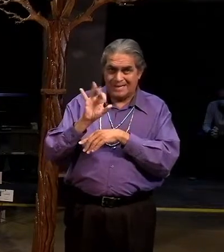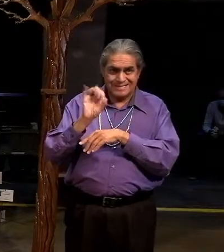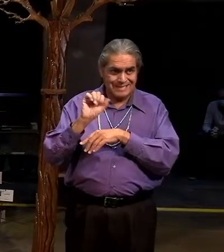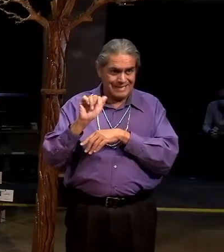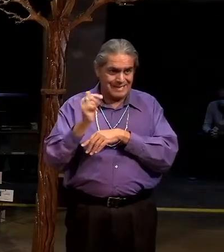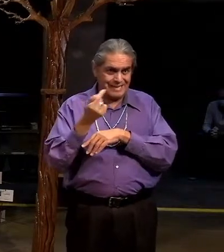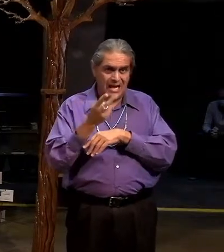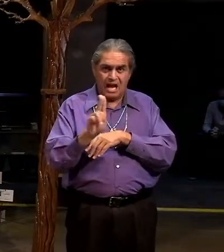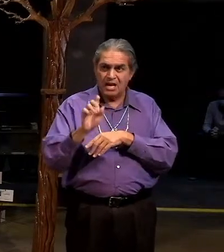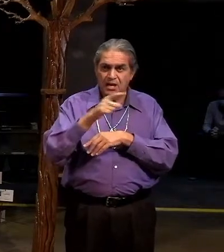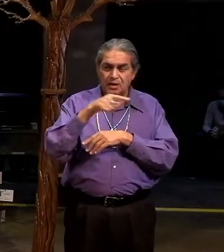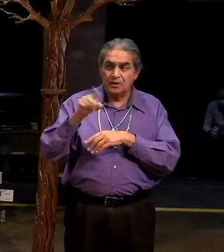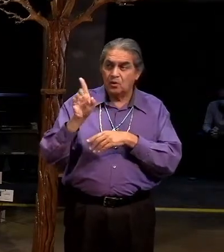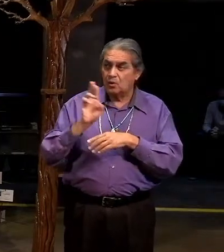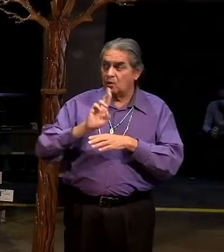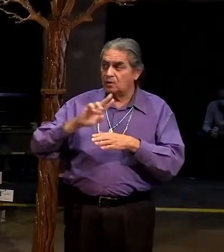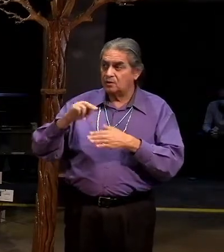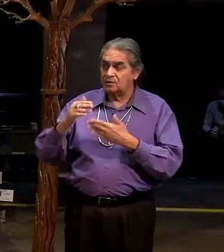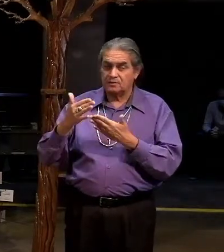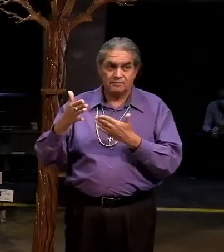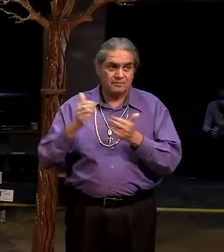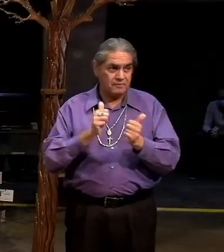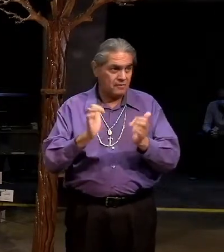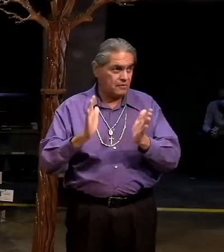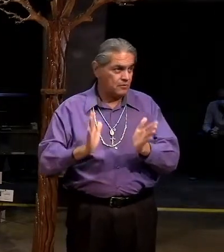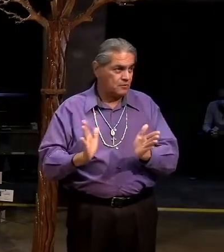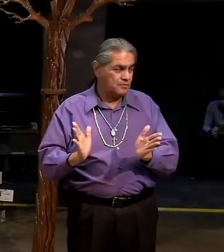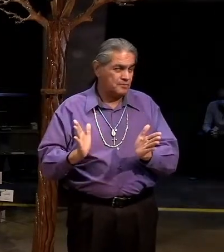You are our Father.